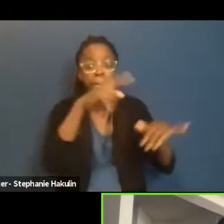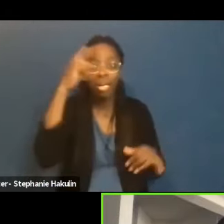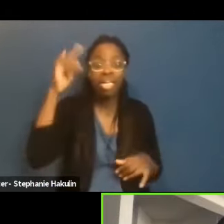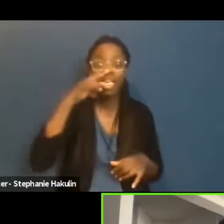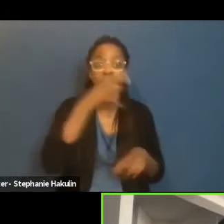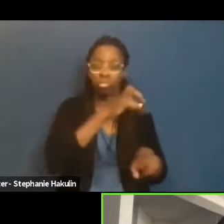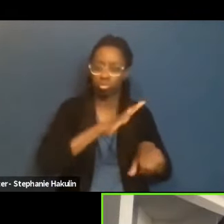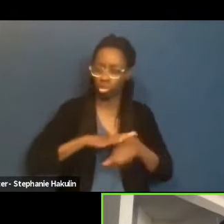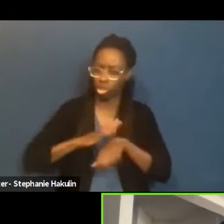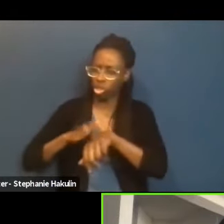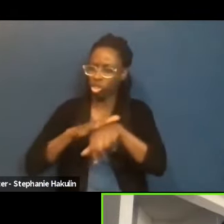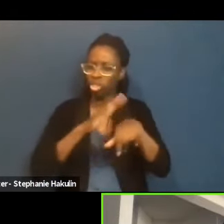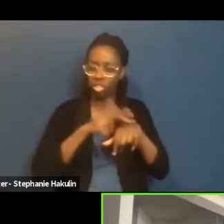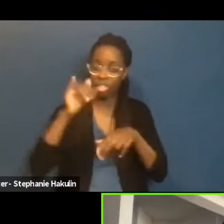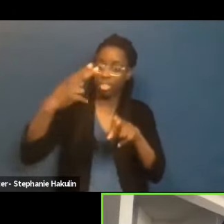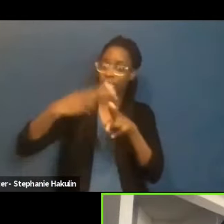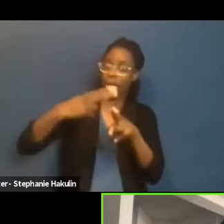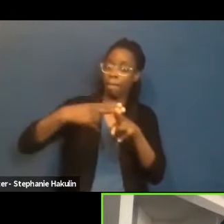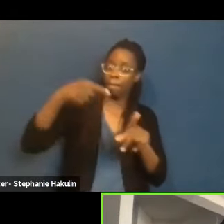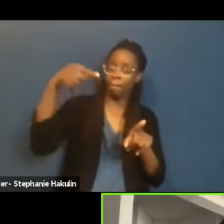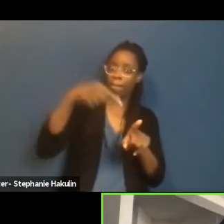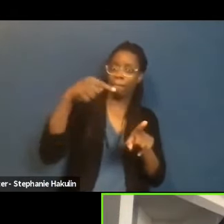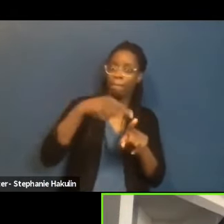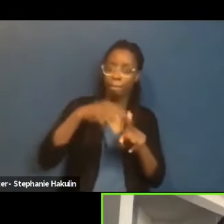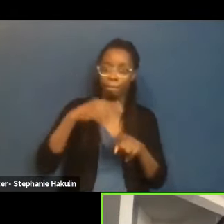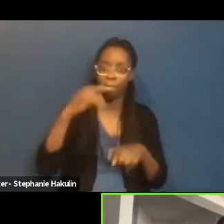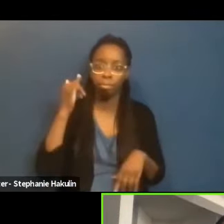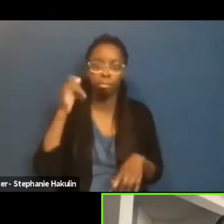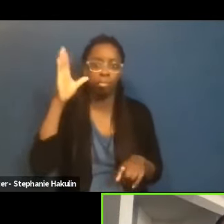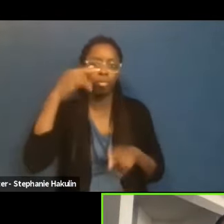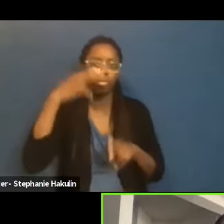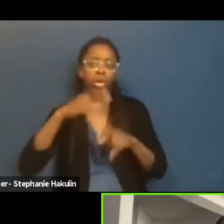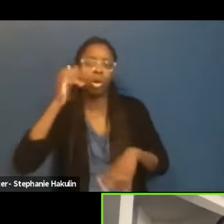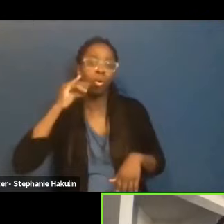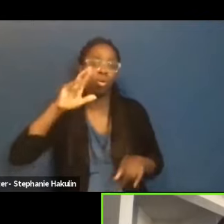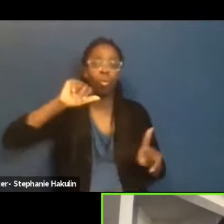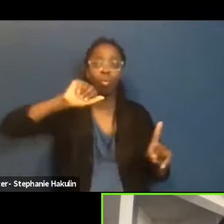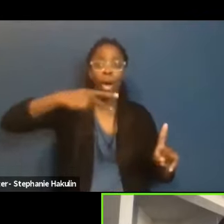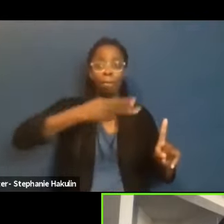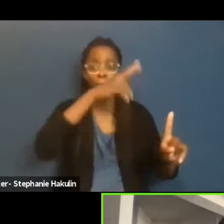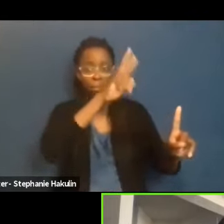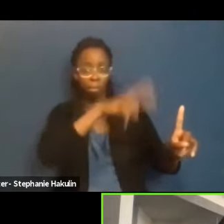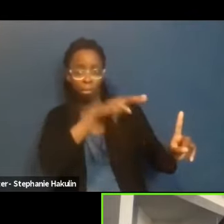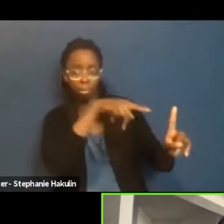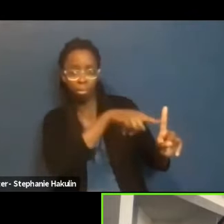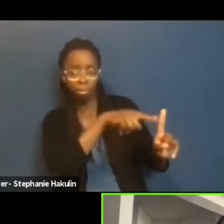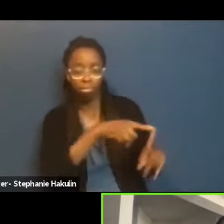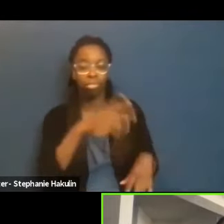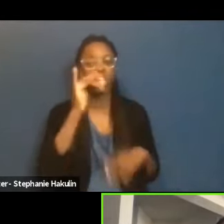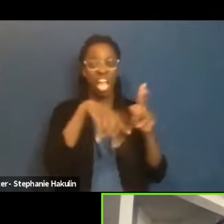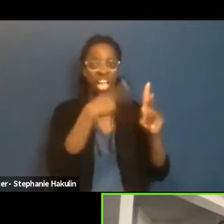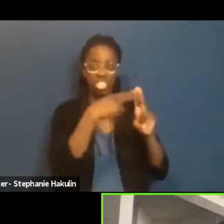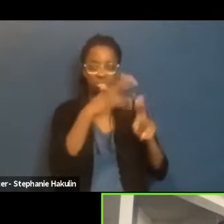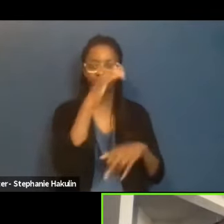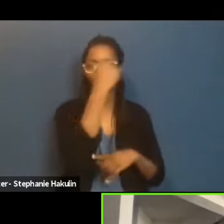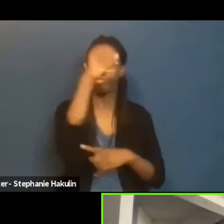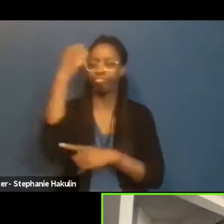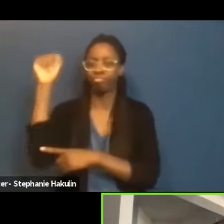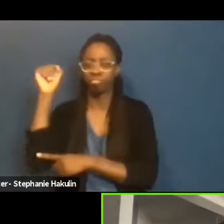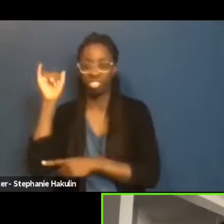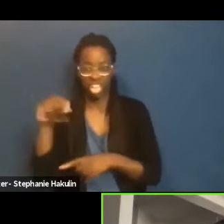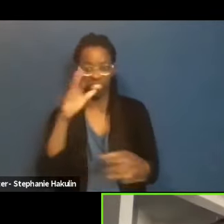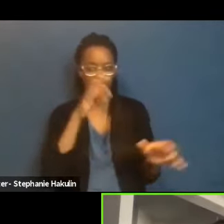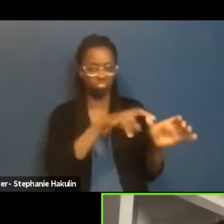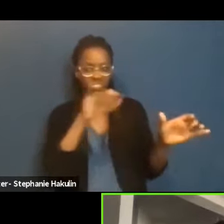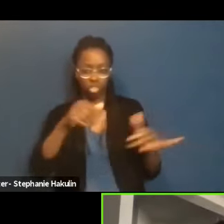the boy who rapped about his mama getting arrested for the sit-ins didn't sit in. Why he traded in his Nat Turner for Ralph Lauren.